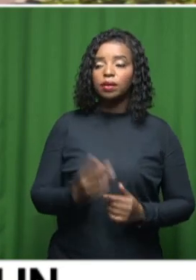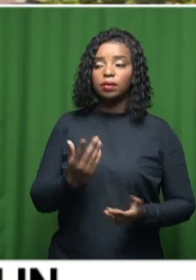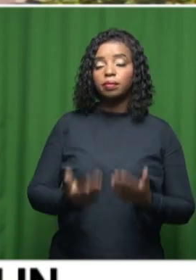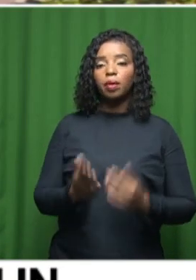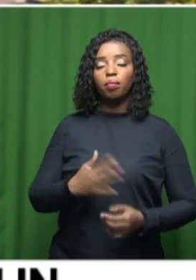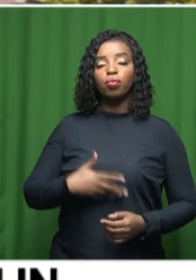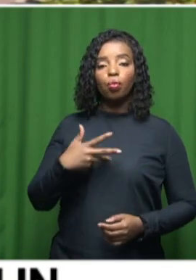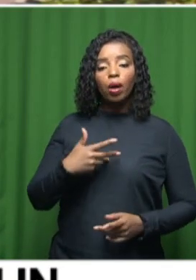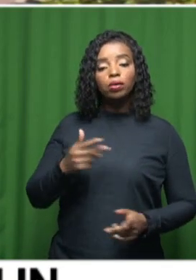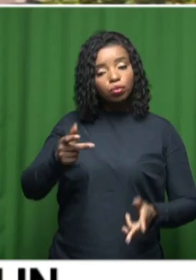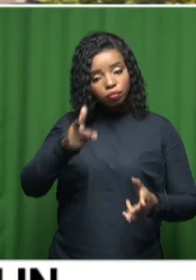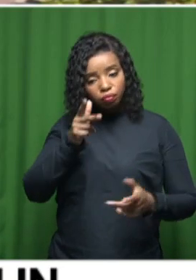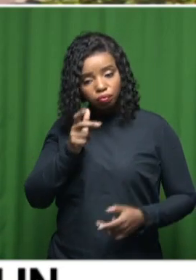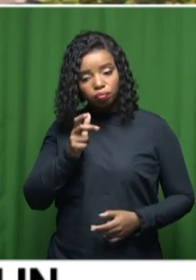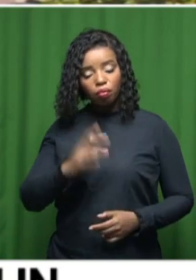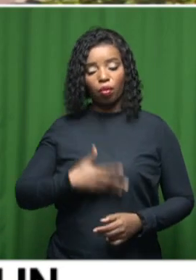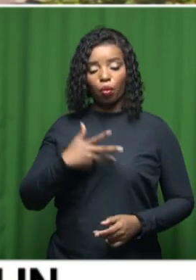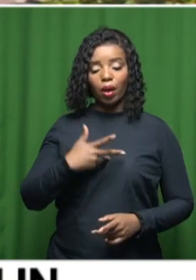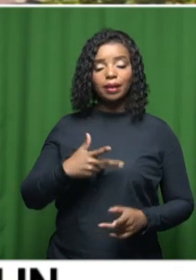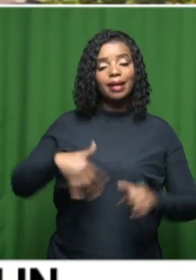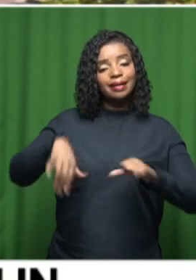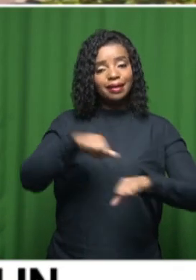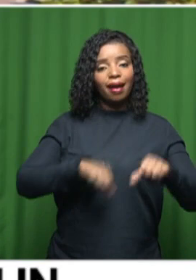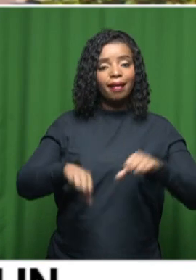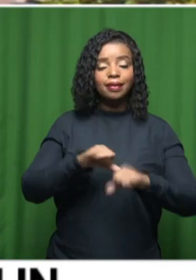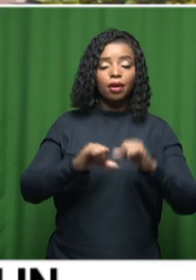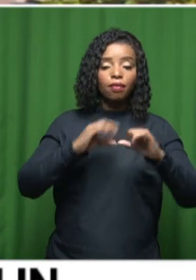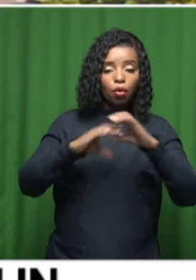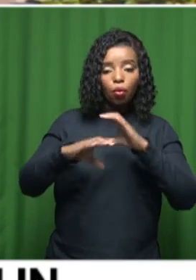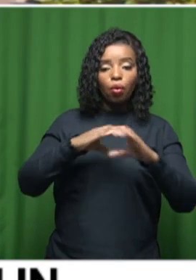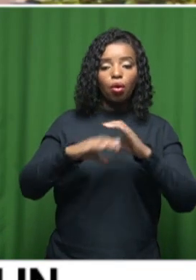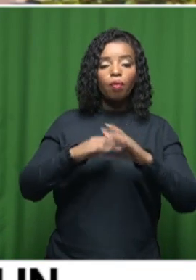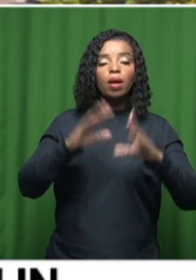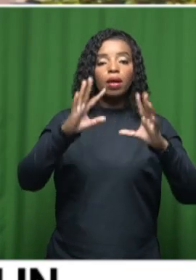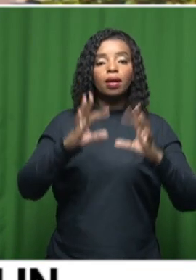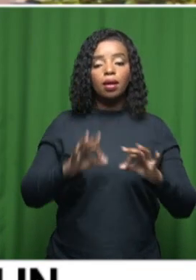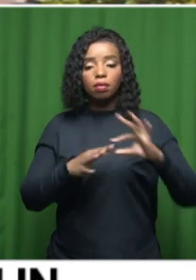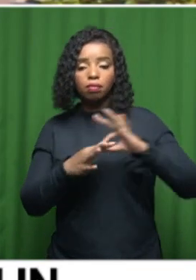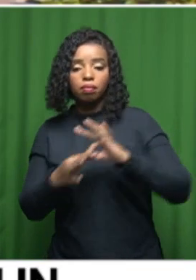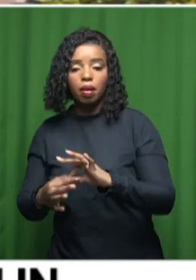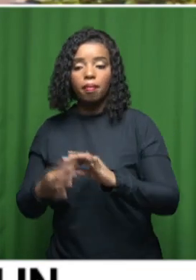make scientific conversations relatable